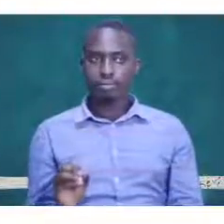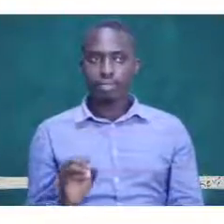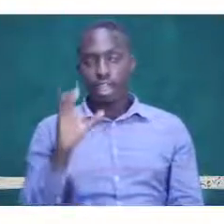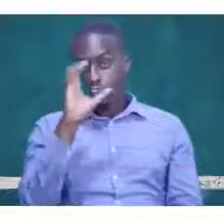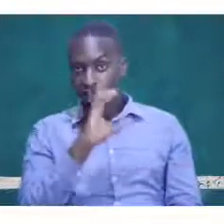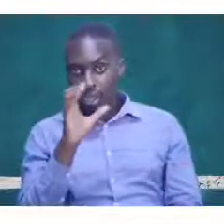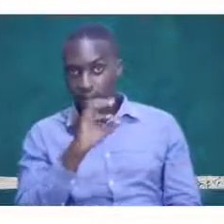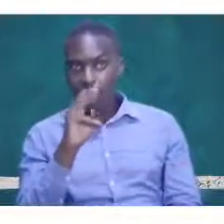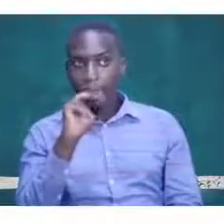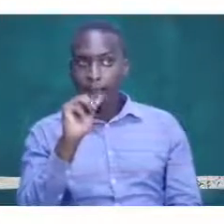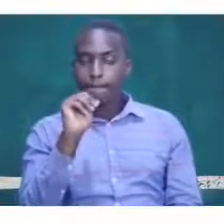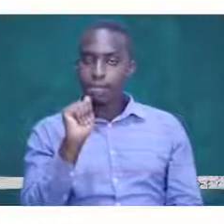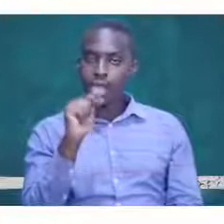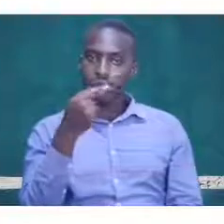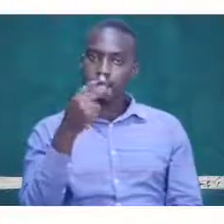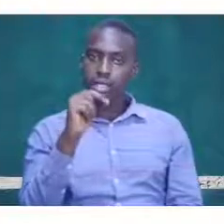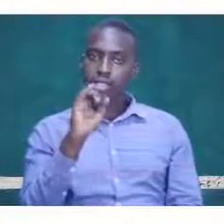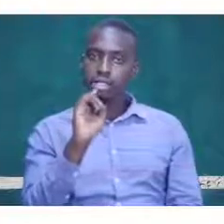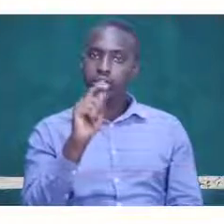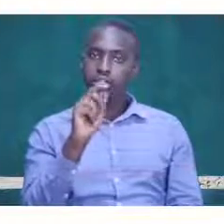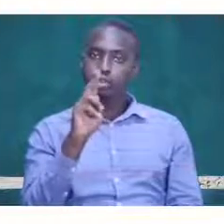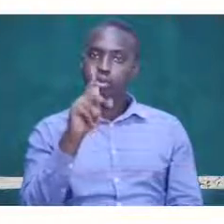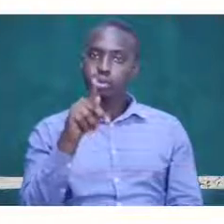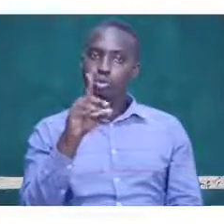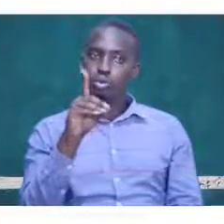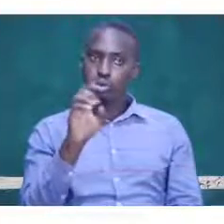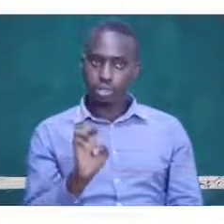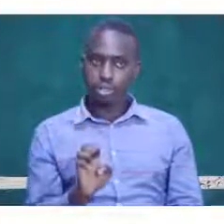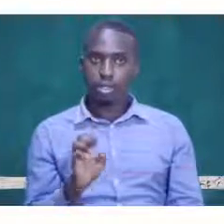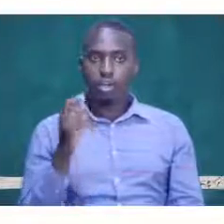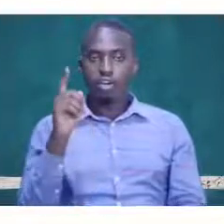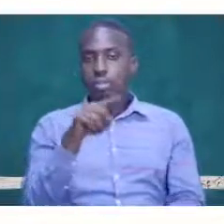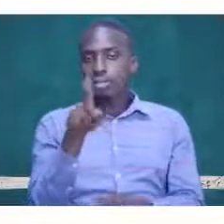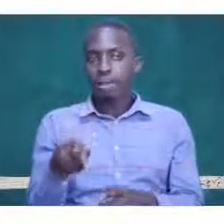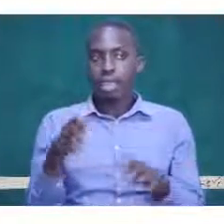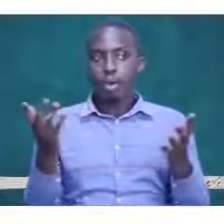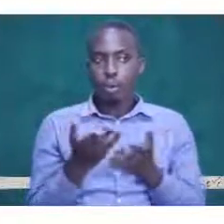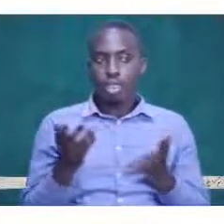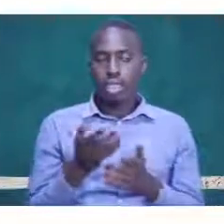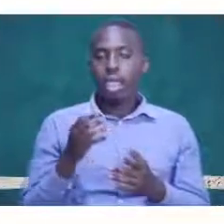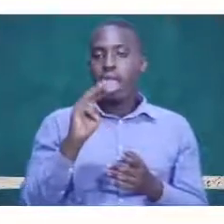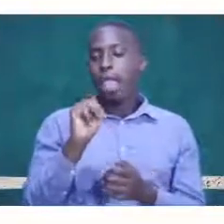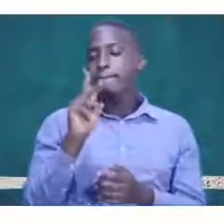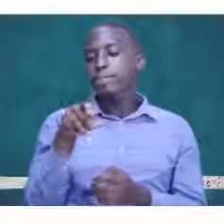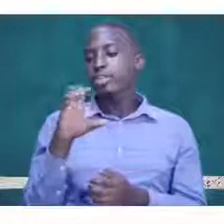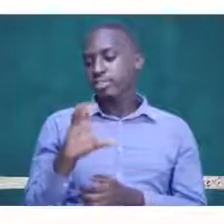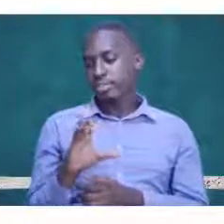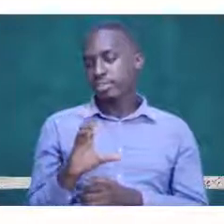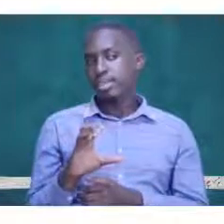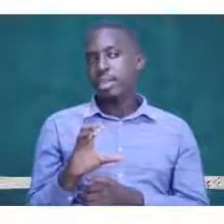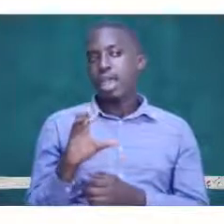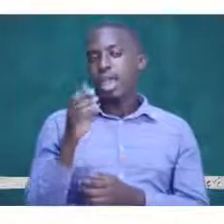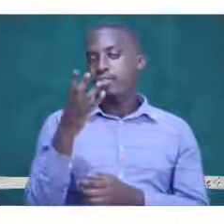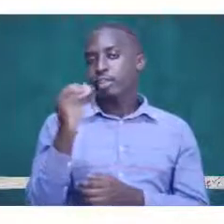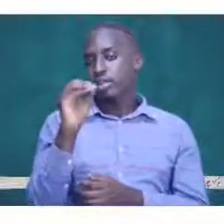Calculate the magnitude of the multiplier where marginal propensity is 40%. How do we get the size